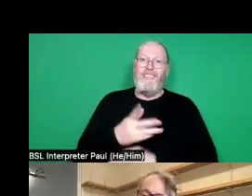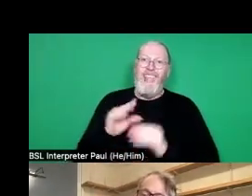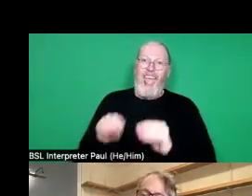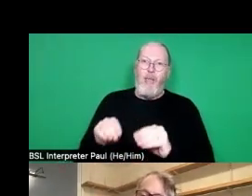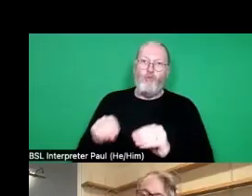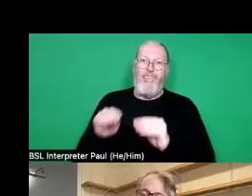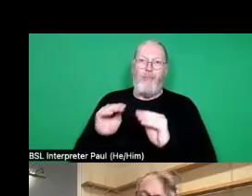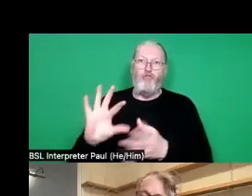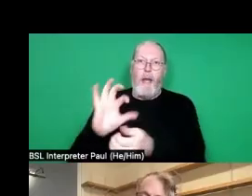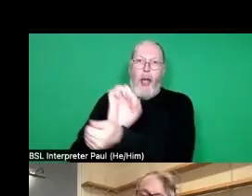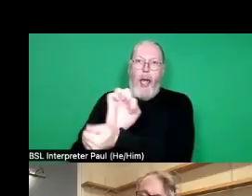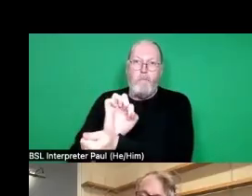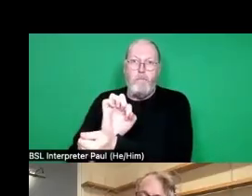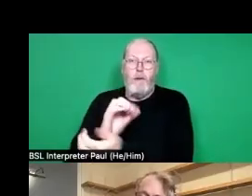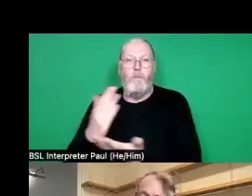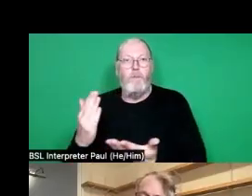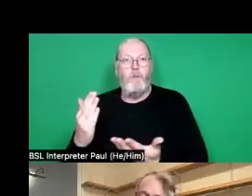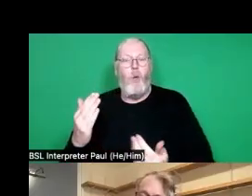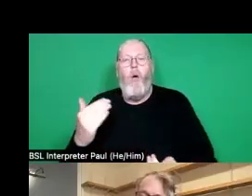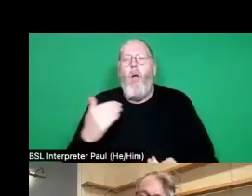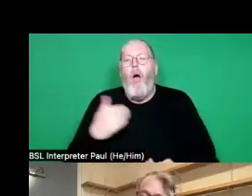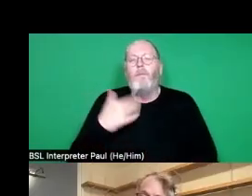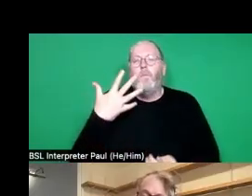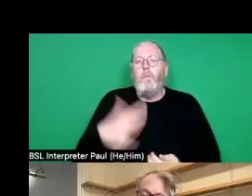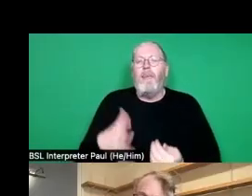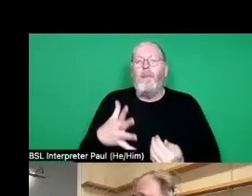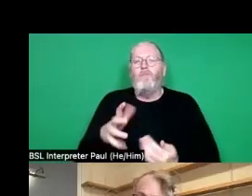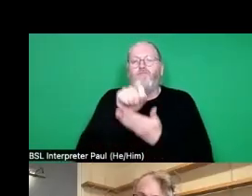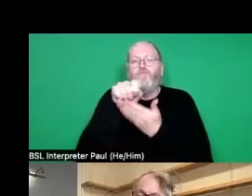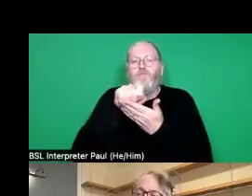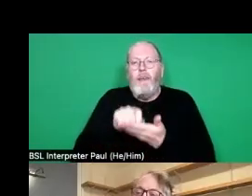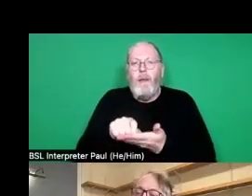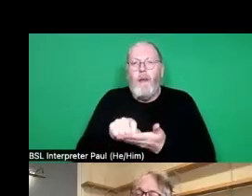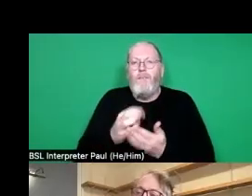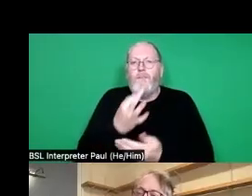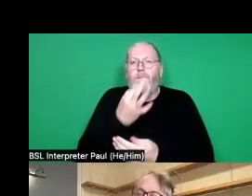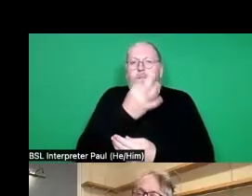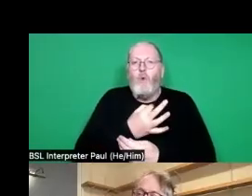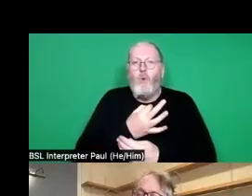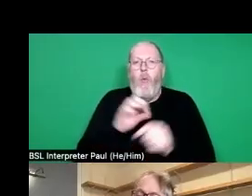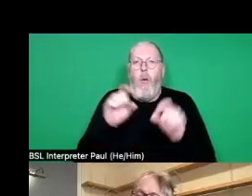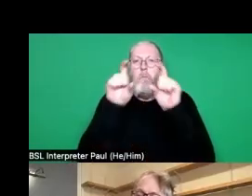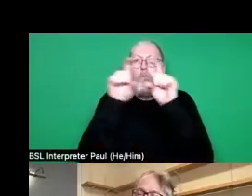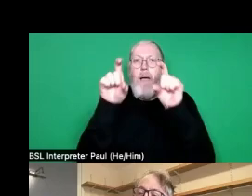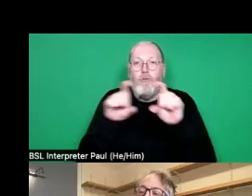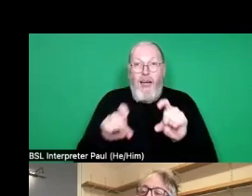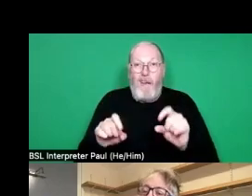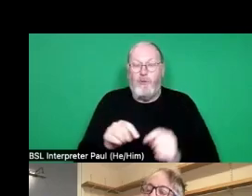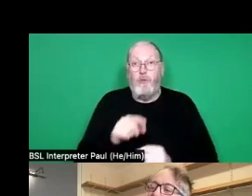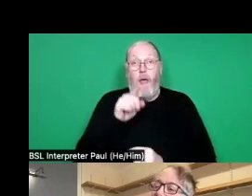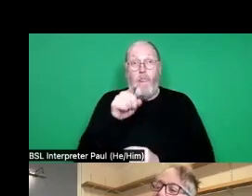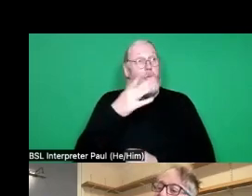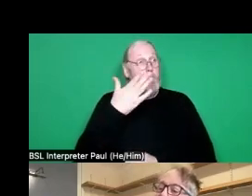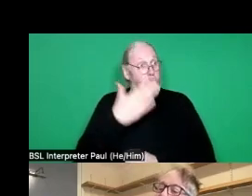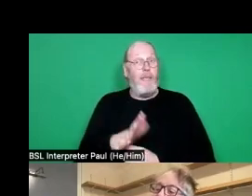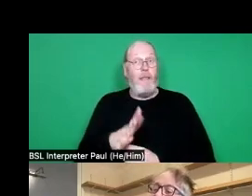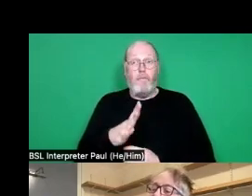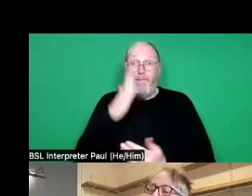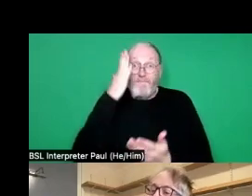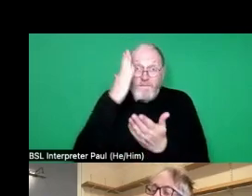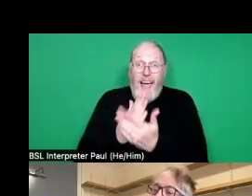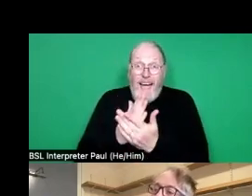just very carefully researched paragraphs, substantiated and well researched in my view, and I fed it